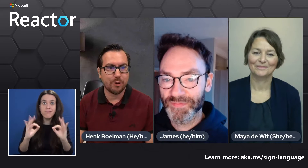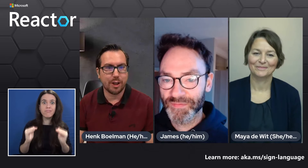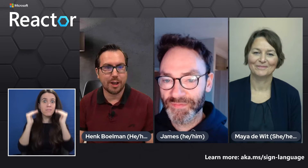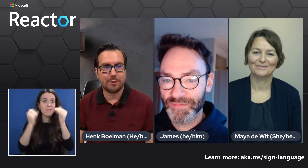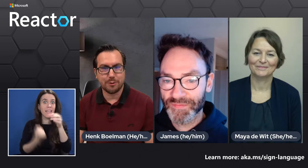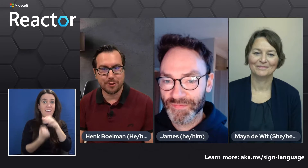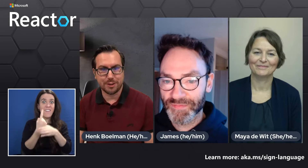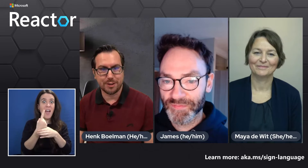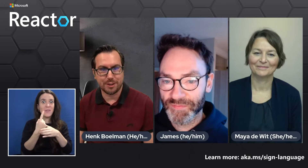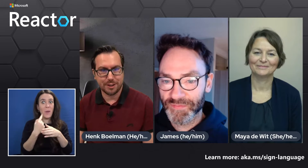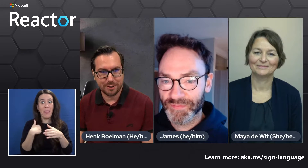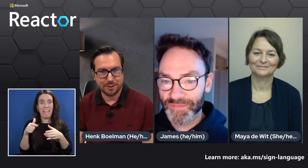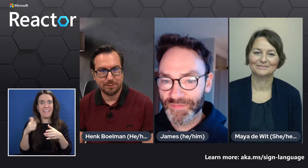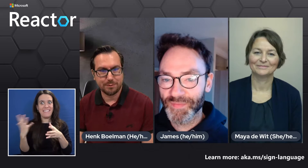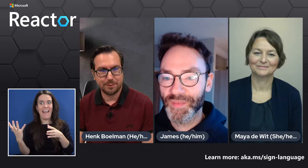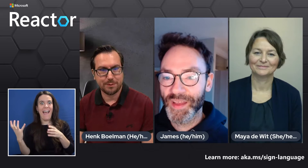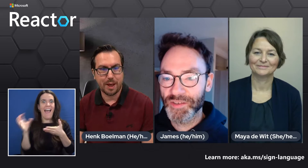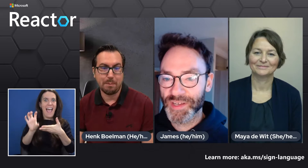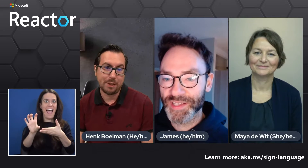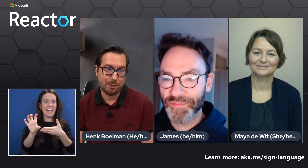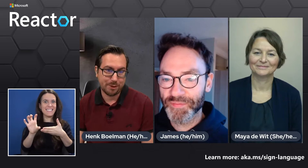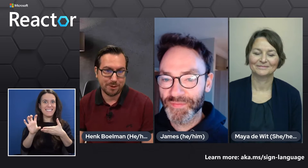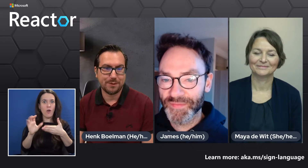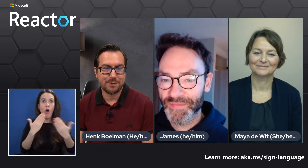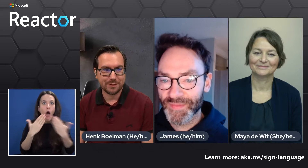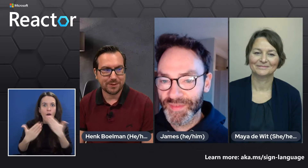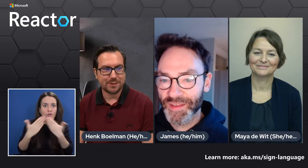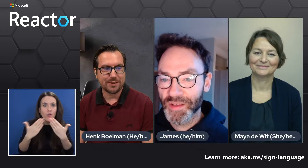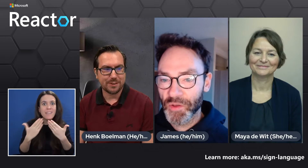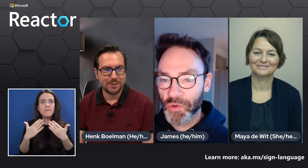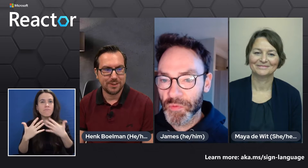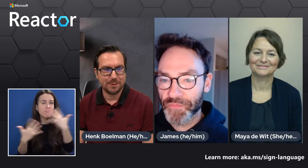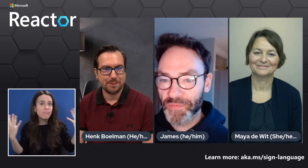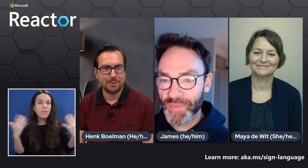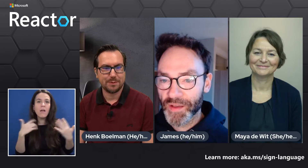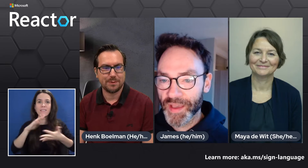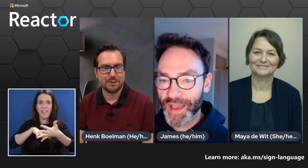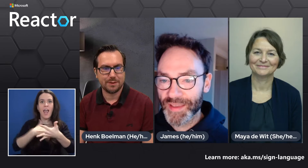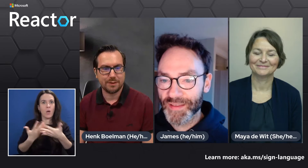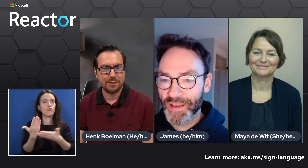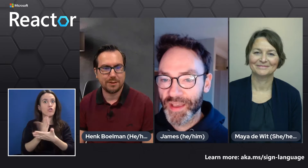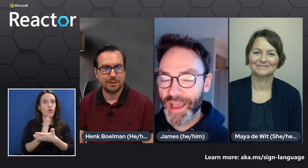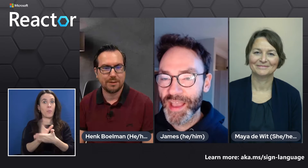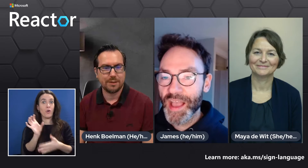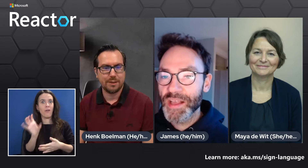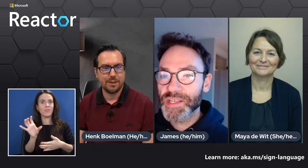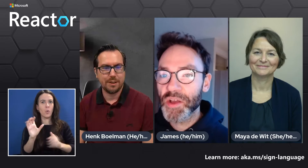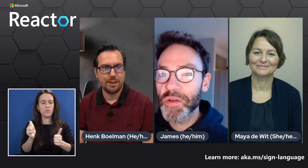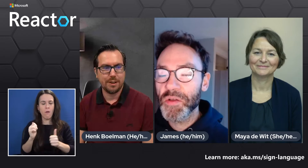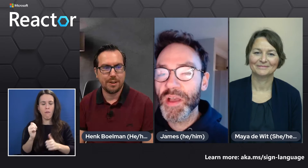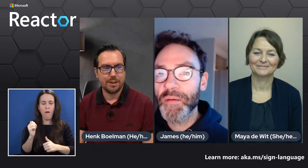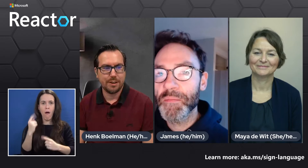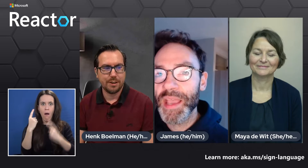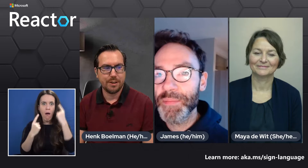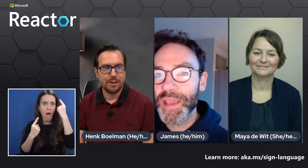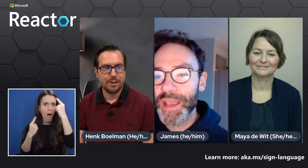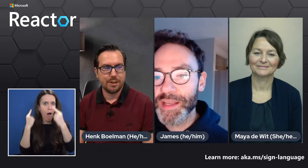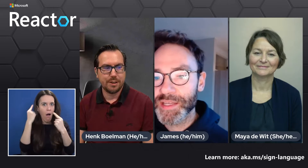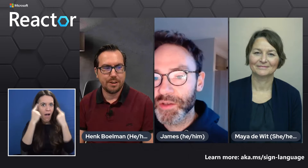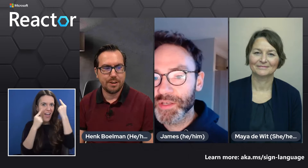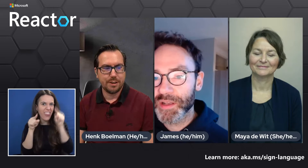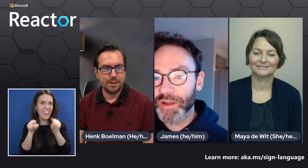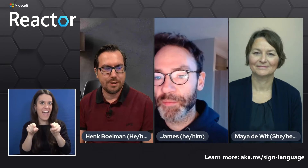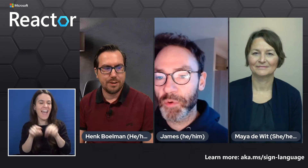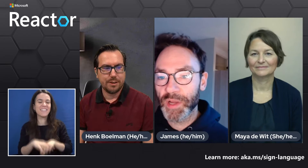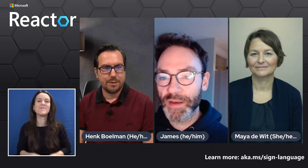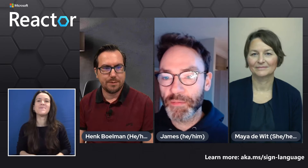our online conferences and meetups. Cool. Okay. So maybe as a